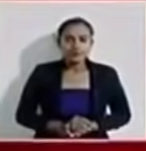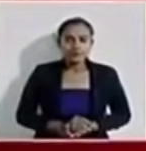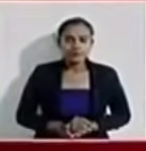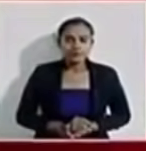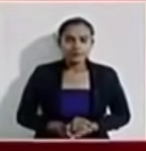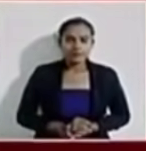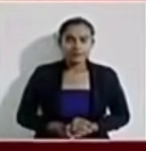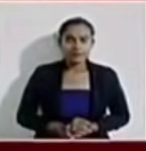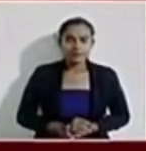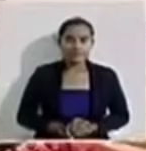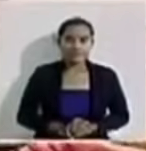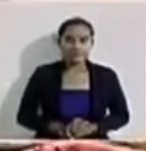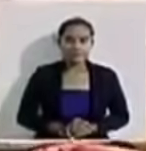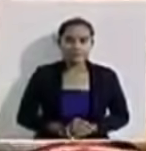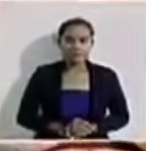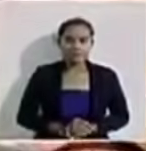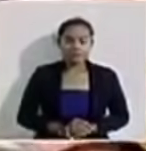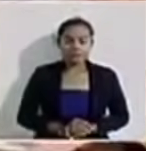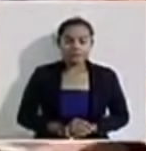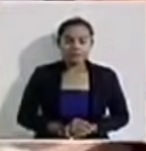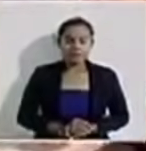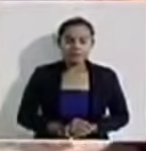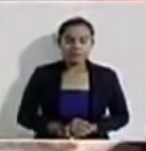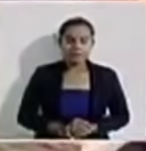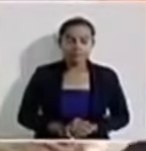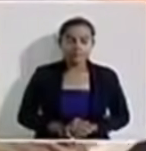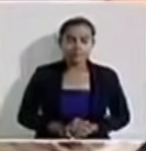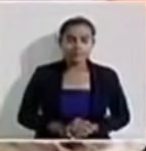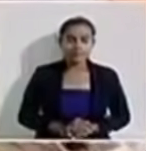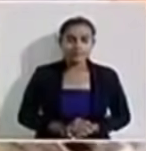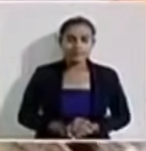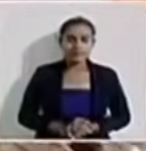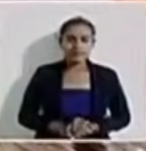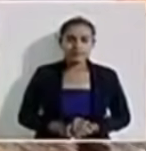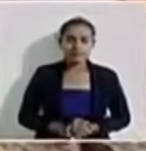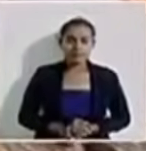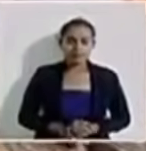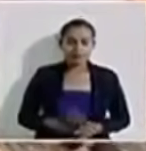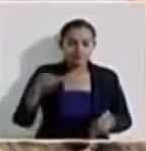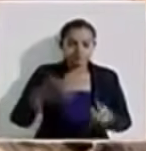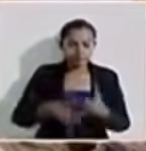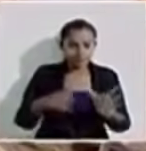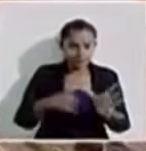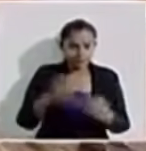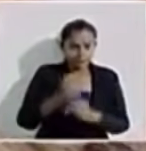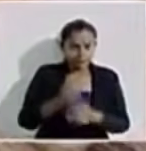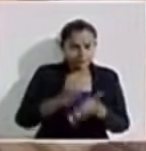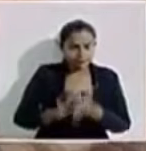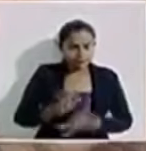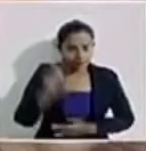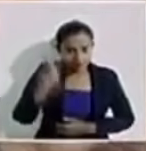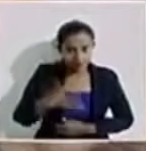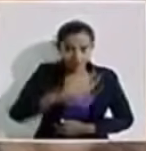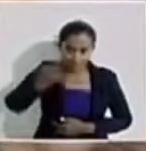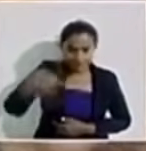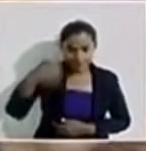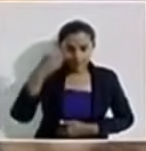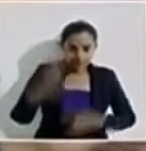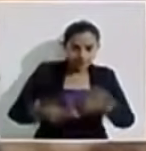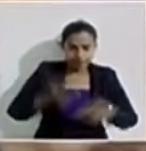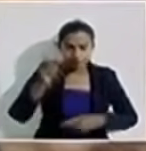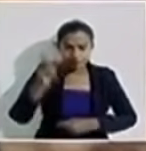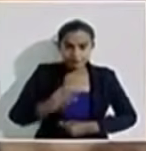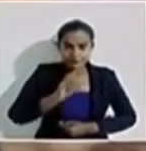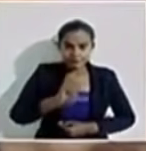Crime Watch. Shabir Abbas Ghulam Hussain, a reputed businessman and proprietor of more than 9 companies, including